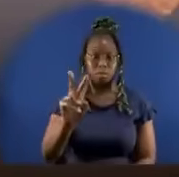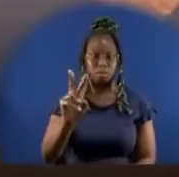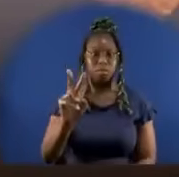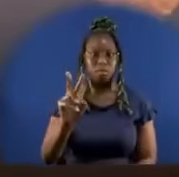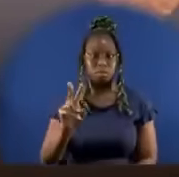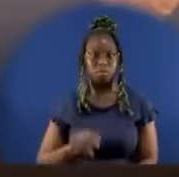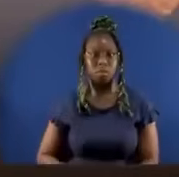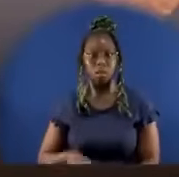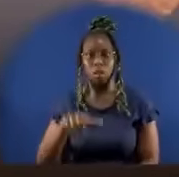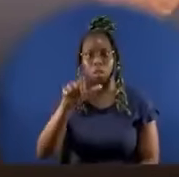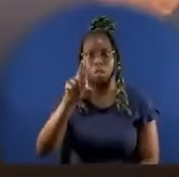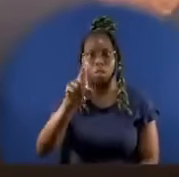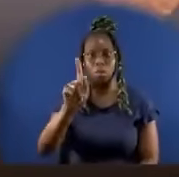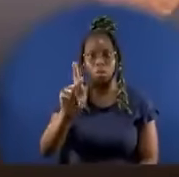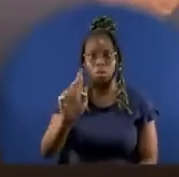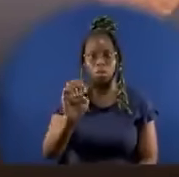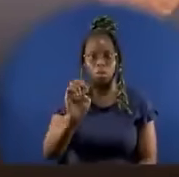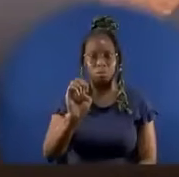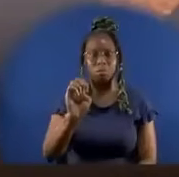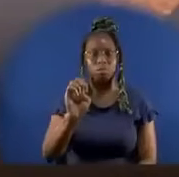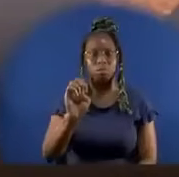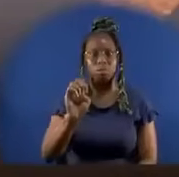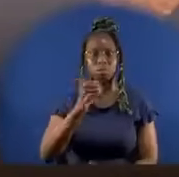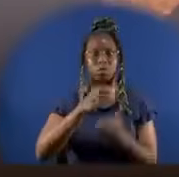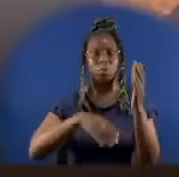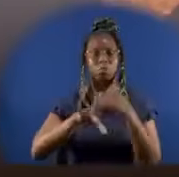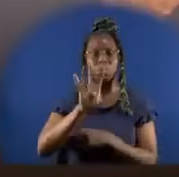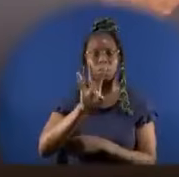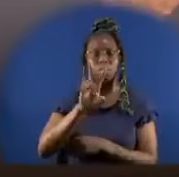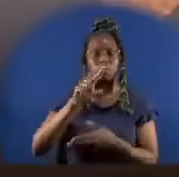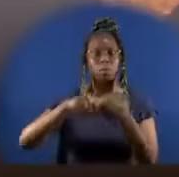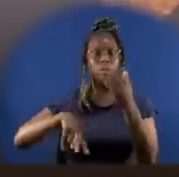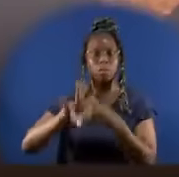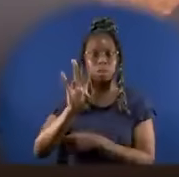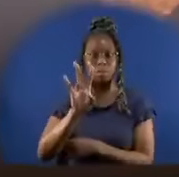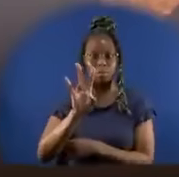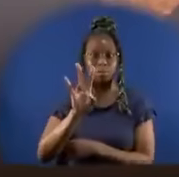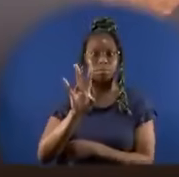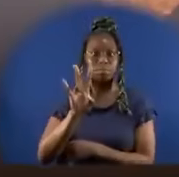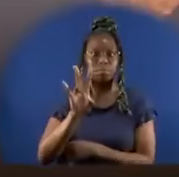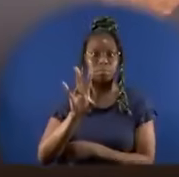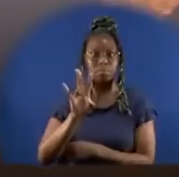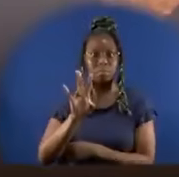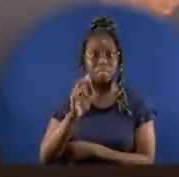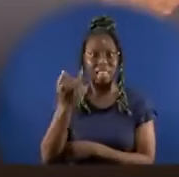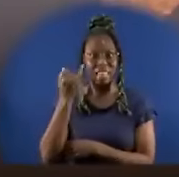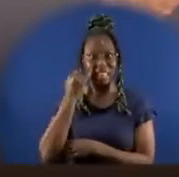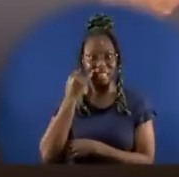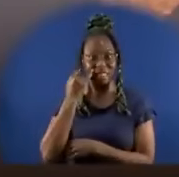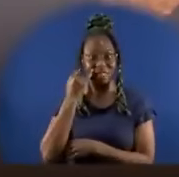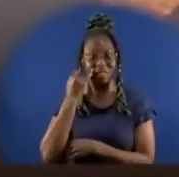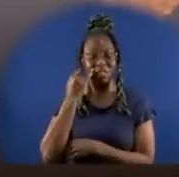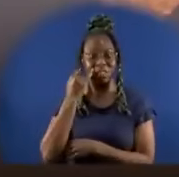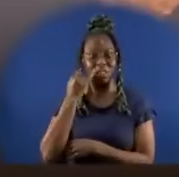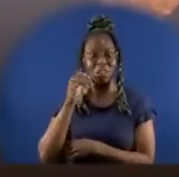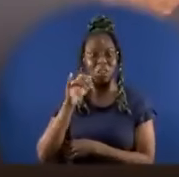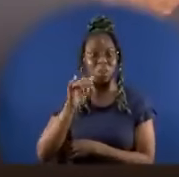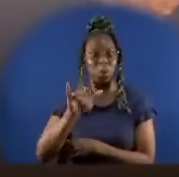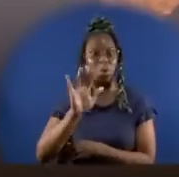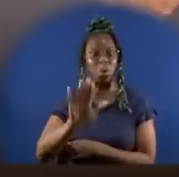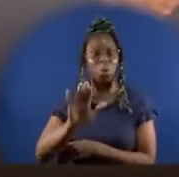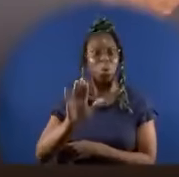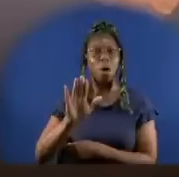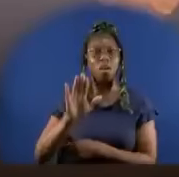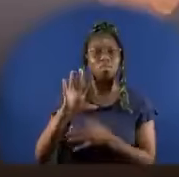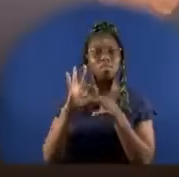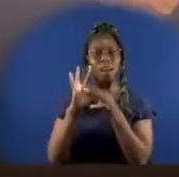by Luke. Luke chapter 7, verse 7. Now, if you don't have a long history with the Baptist Church, what